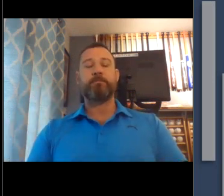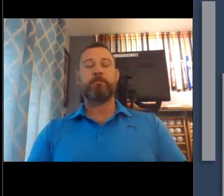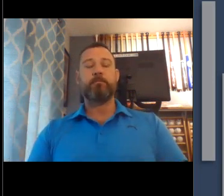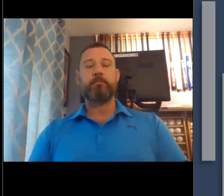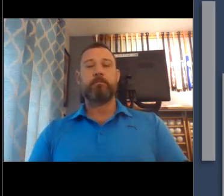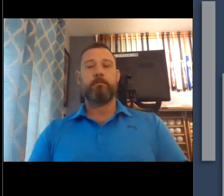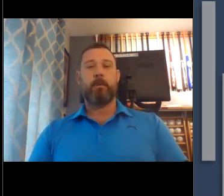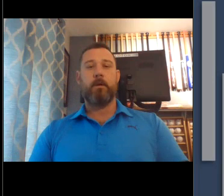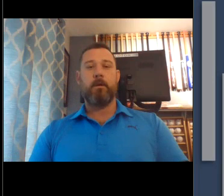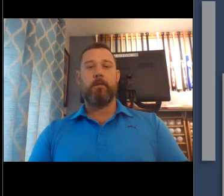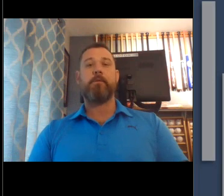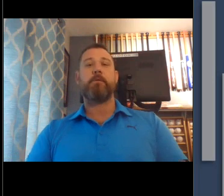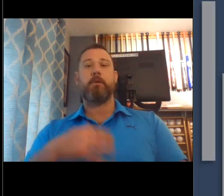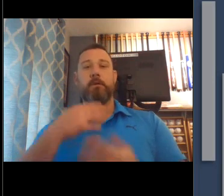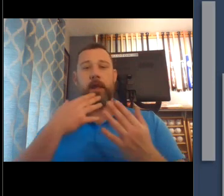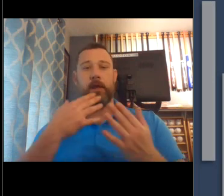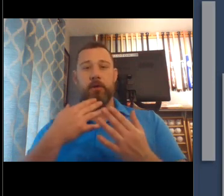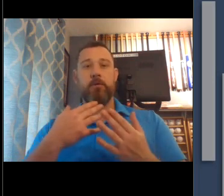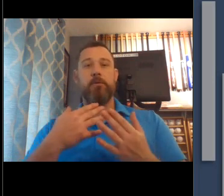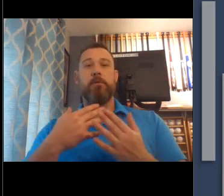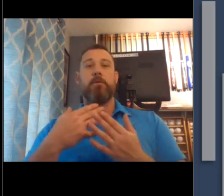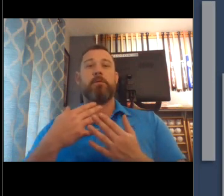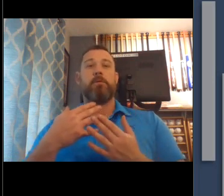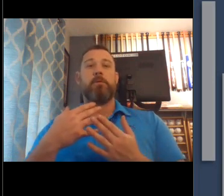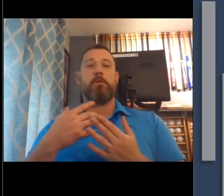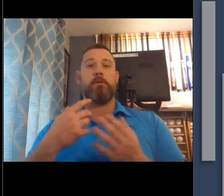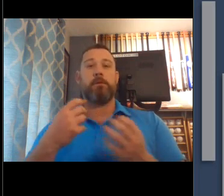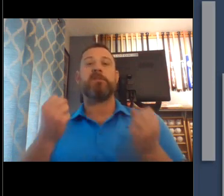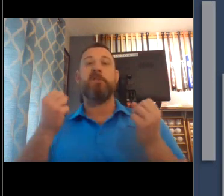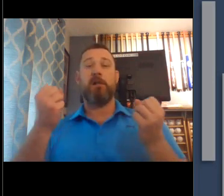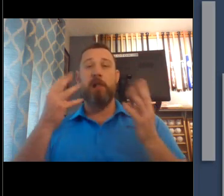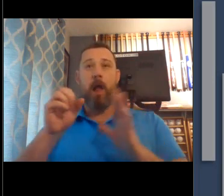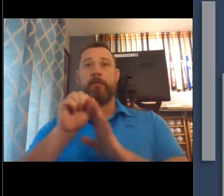Look, I've done nothing here. This is a lot of state leaders